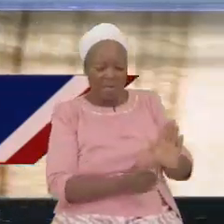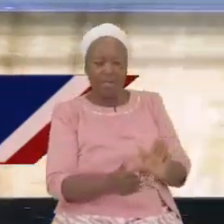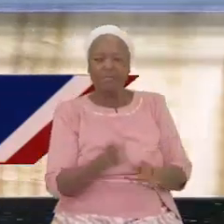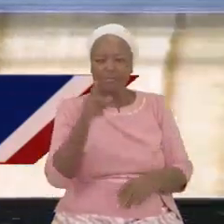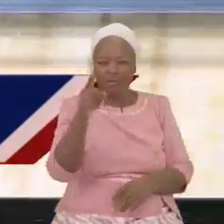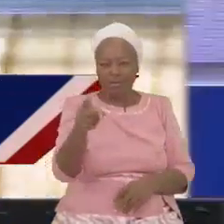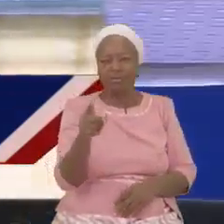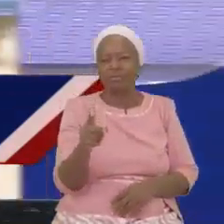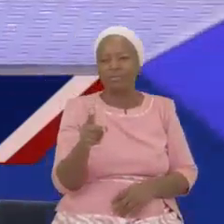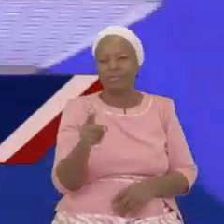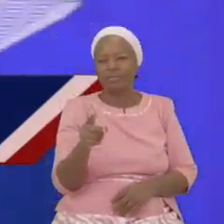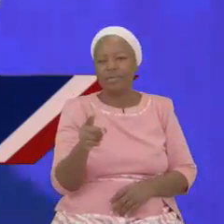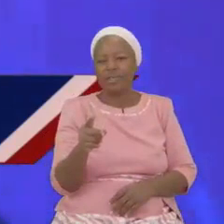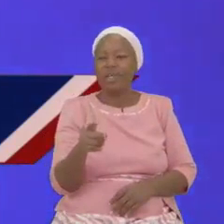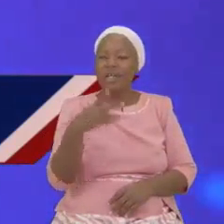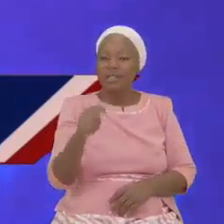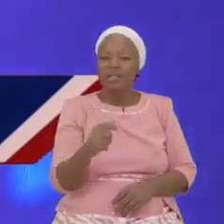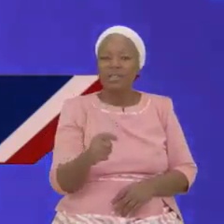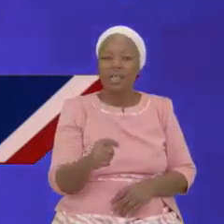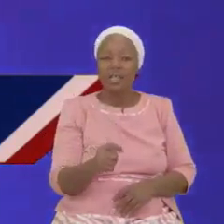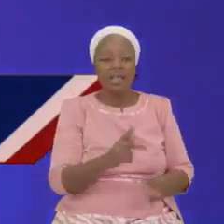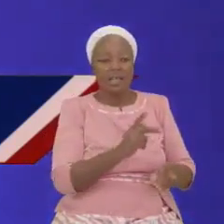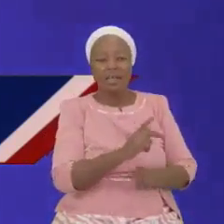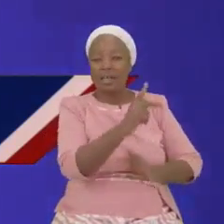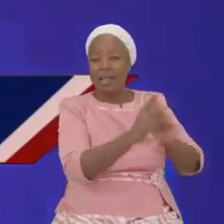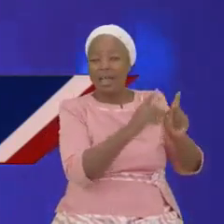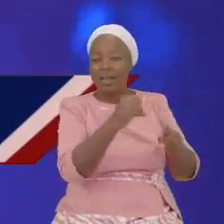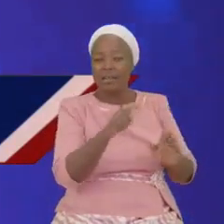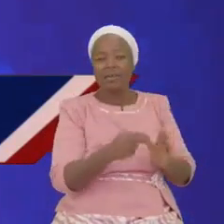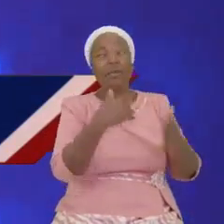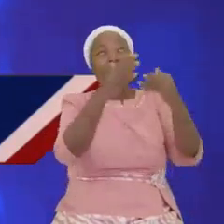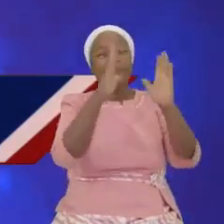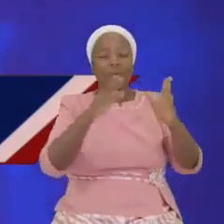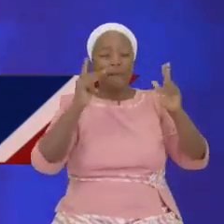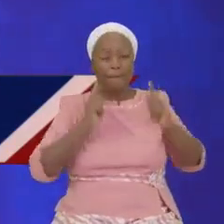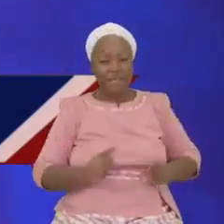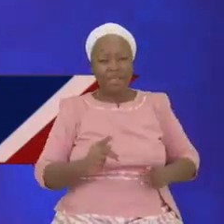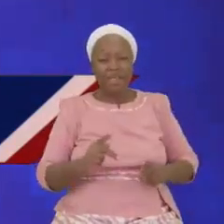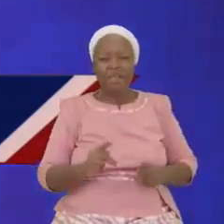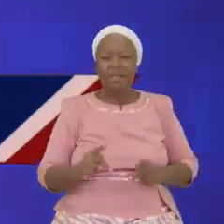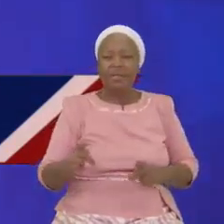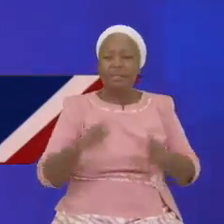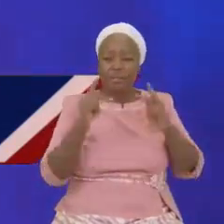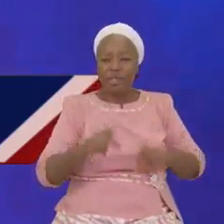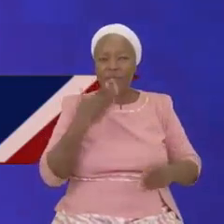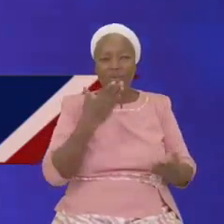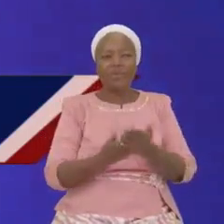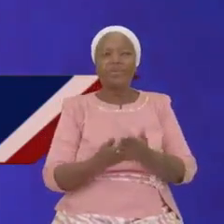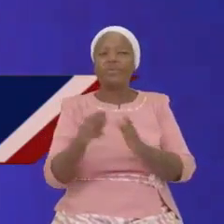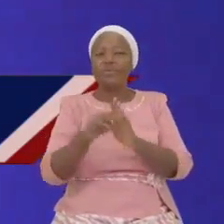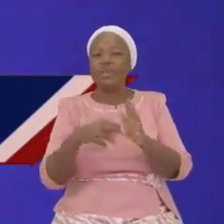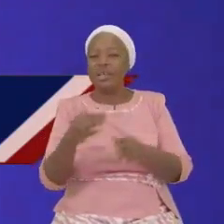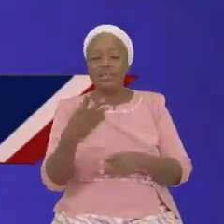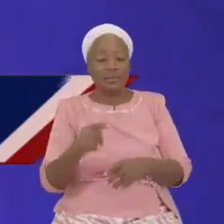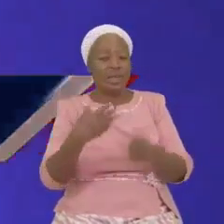thee. The kindness of heaven, personal, and the goodness of heaven, personal, will never